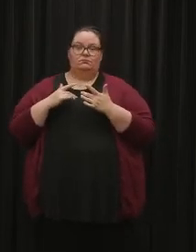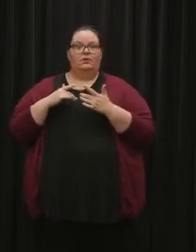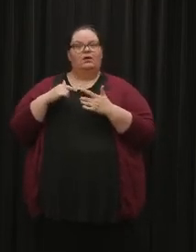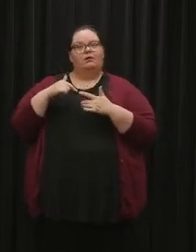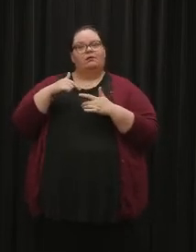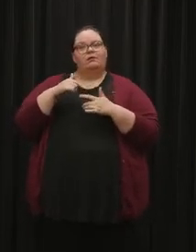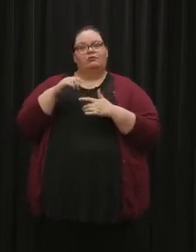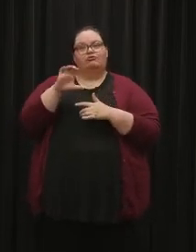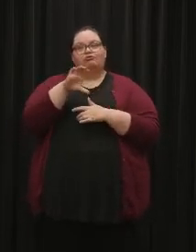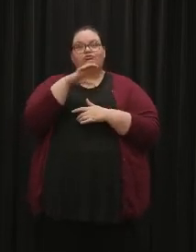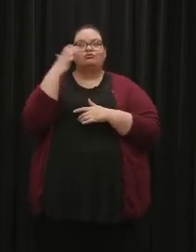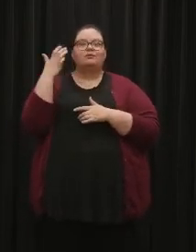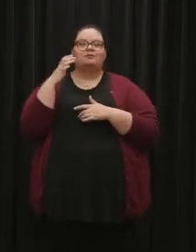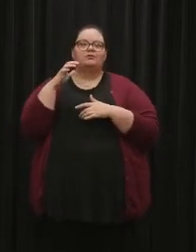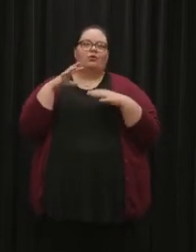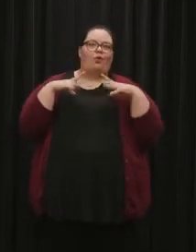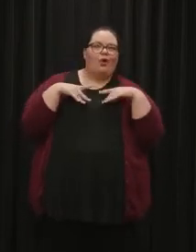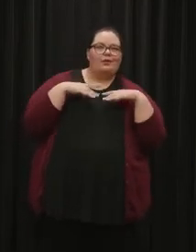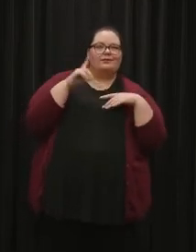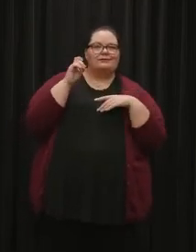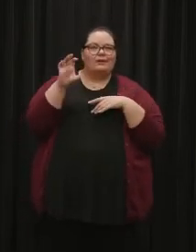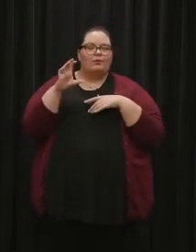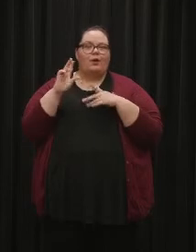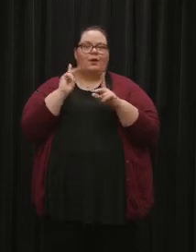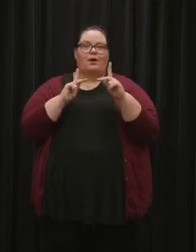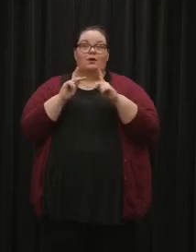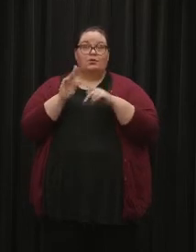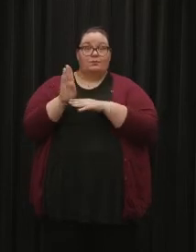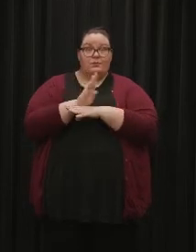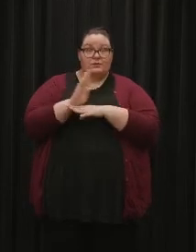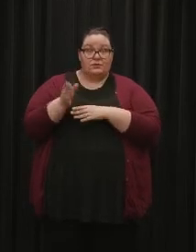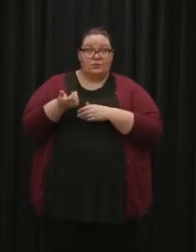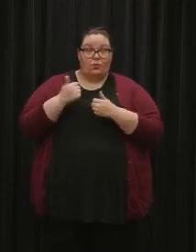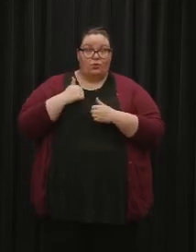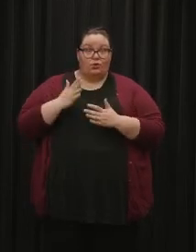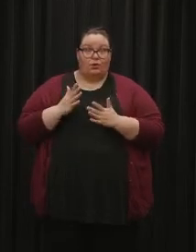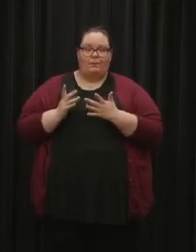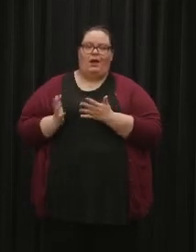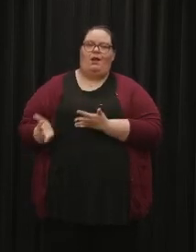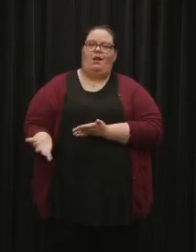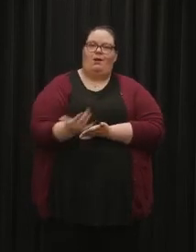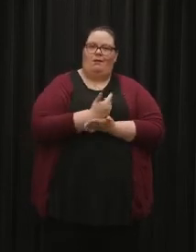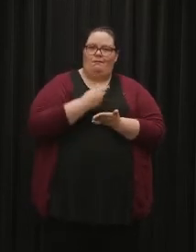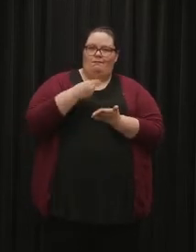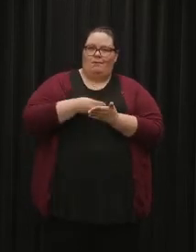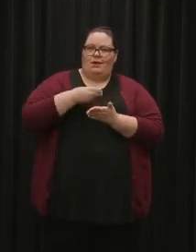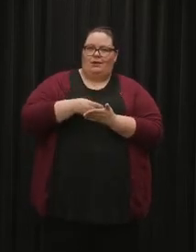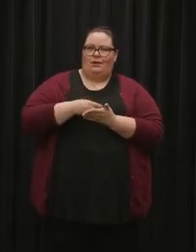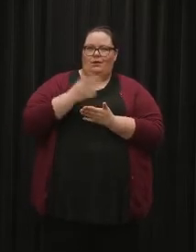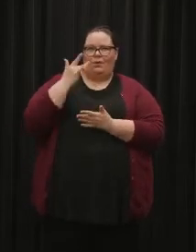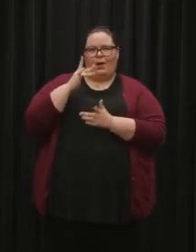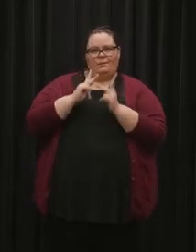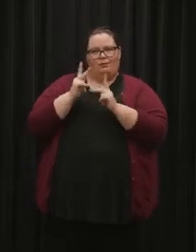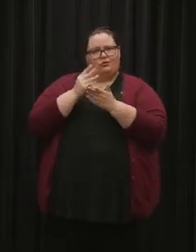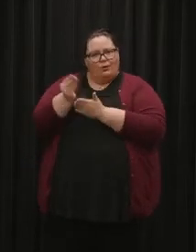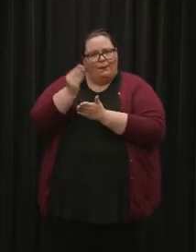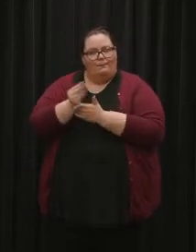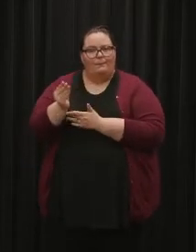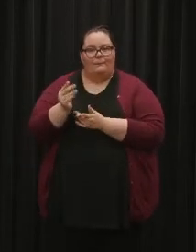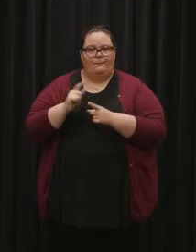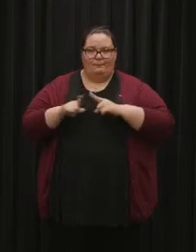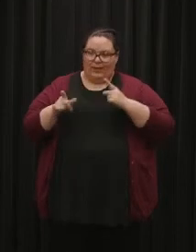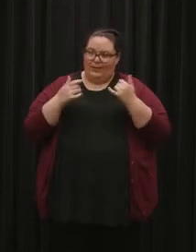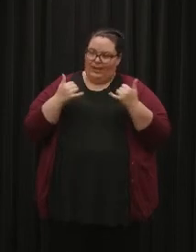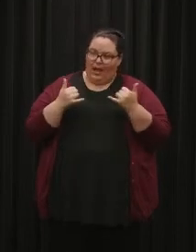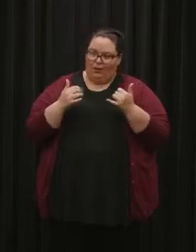for losses during the year. And this year, it has been an exception. The holidays are the perfect time